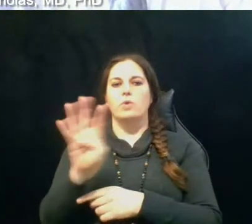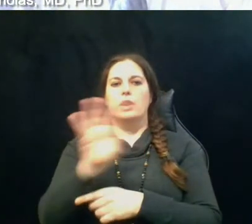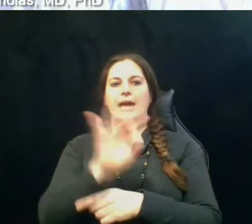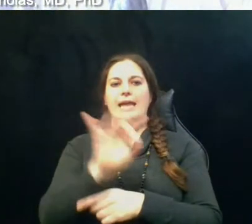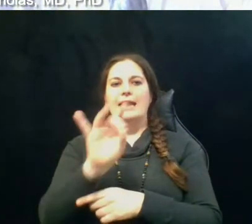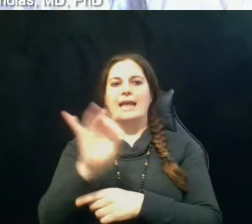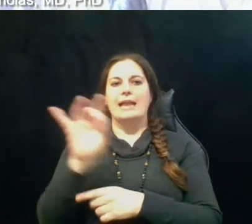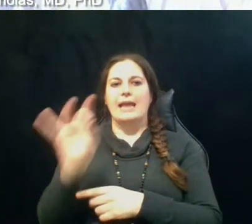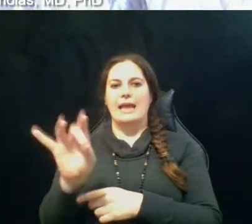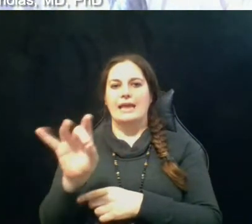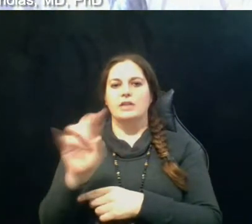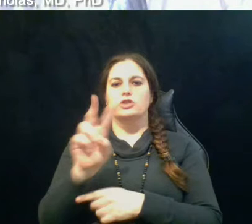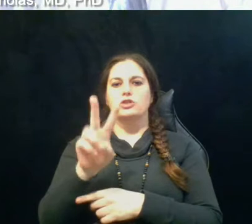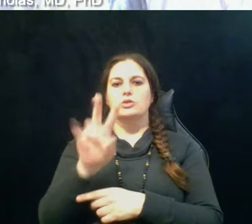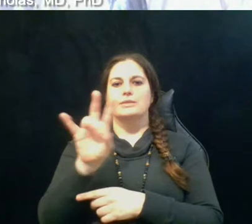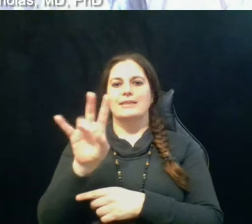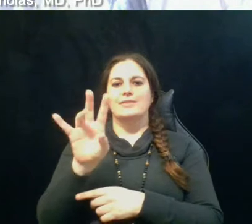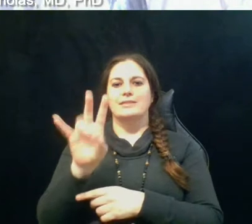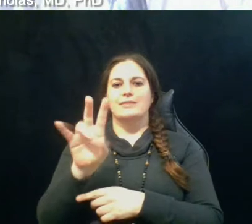844-888-2772. Again,